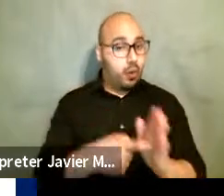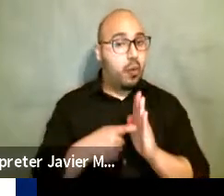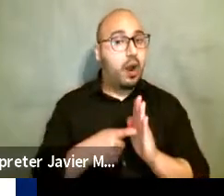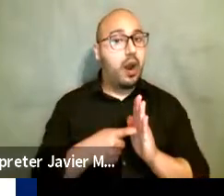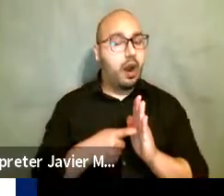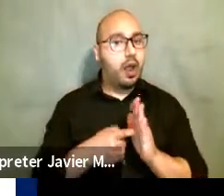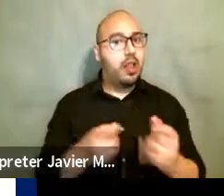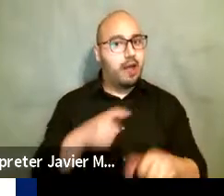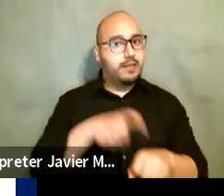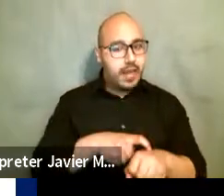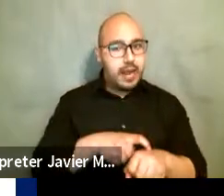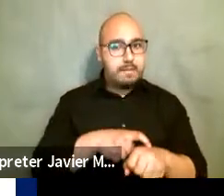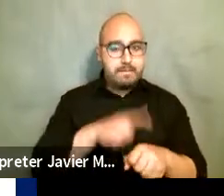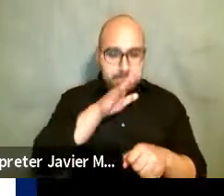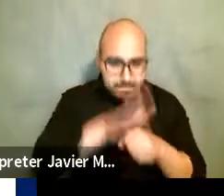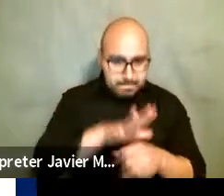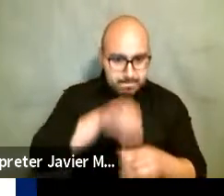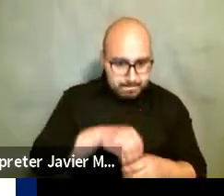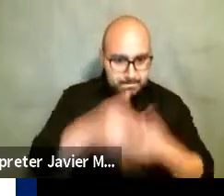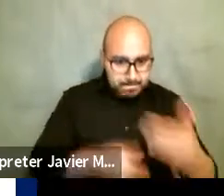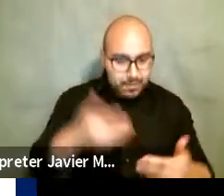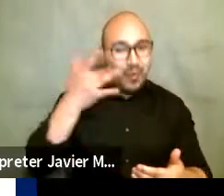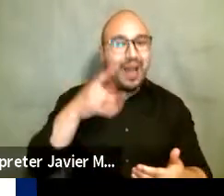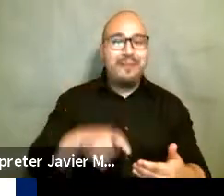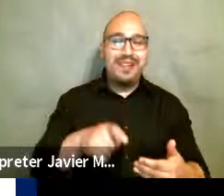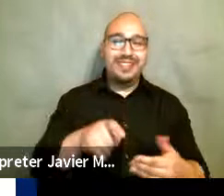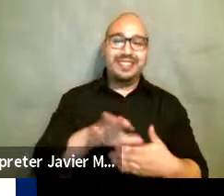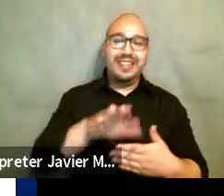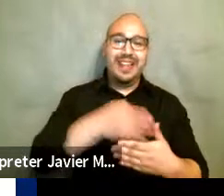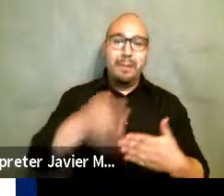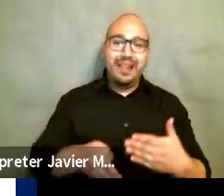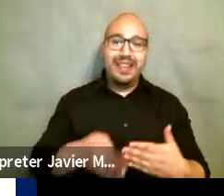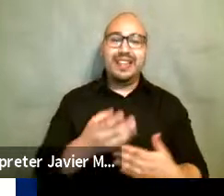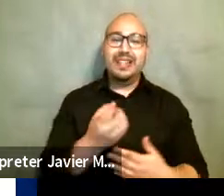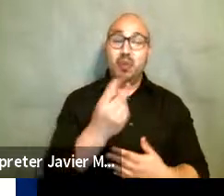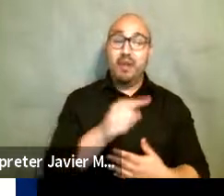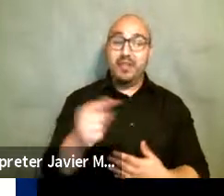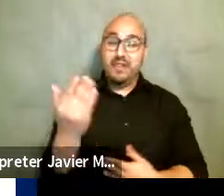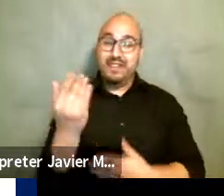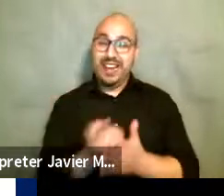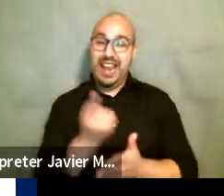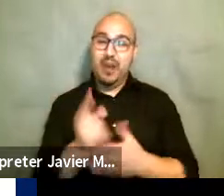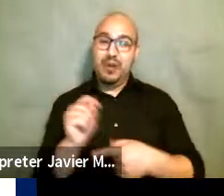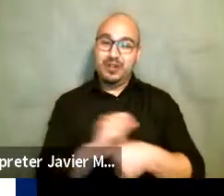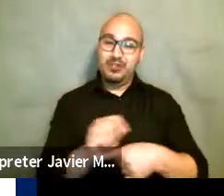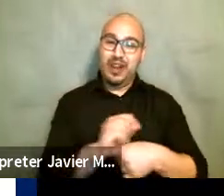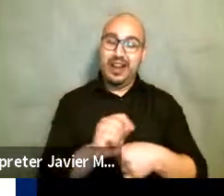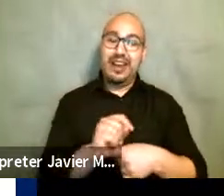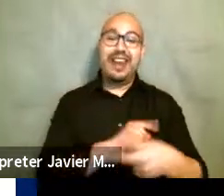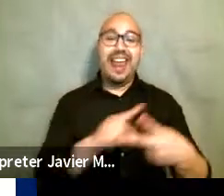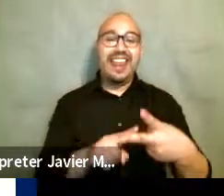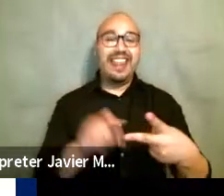extensive time commitment from, because you do have to complete about 12 to 15-hour training and complete an IRS